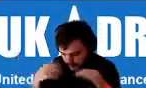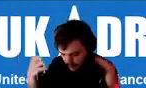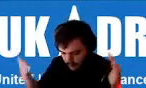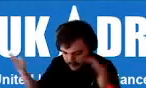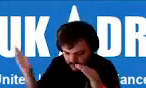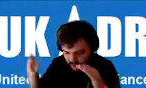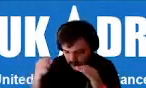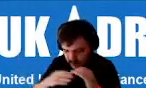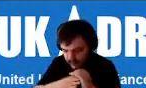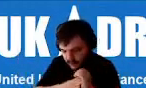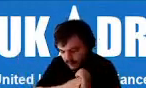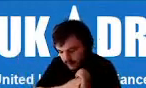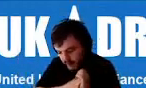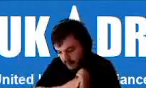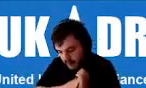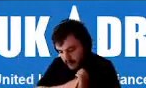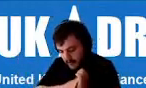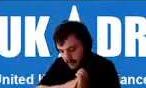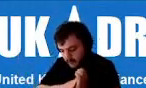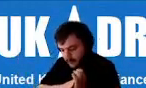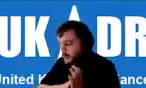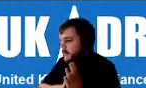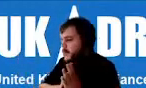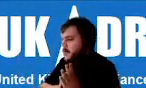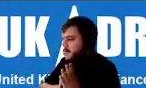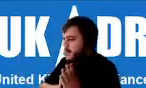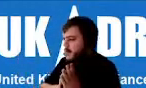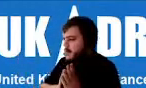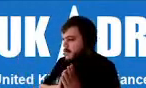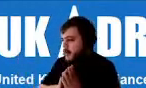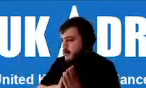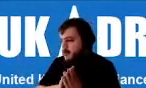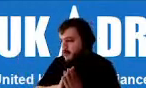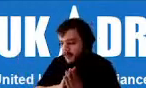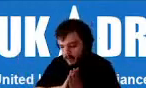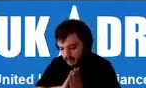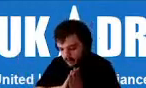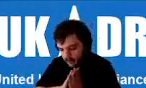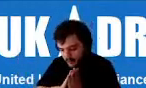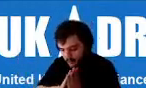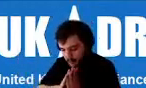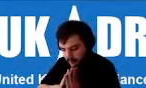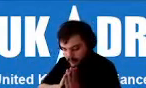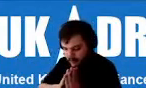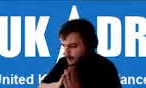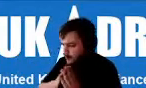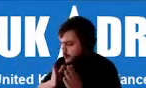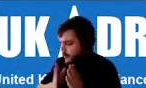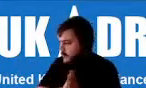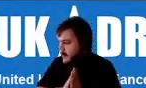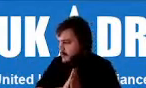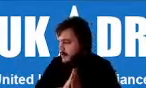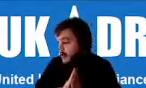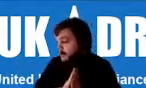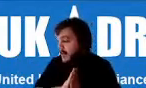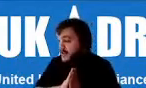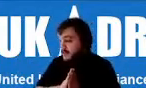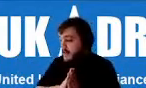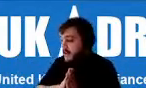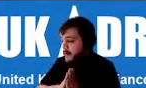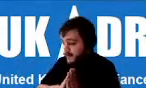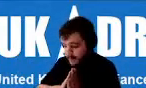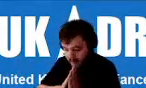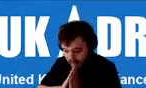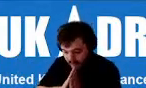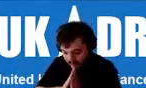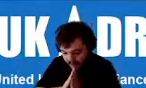and, geopolitical. I've just been finishing reading Toby Ord's book, The Precipice, which was released about, actually right